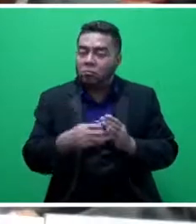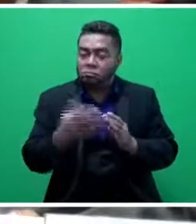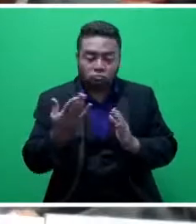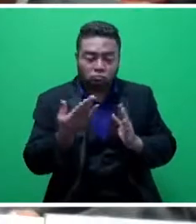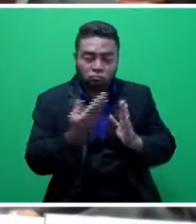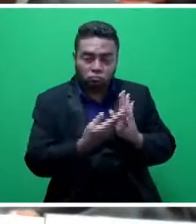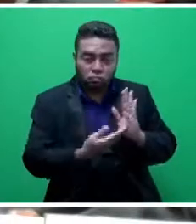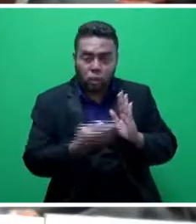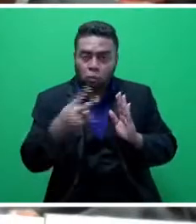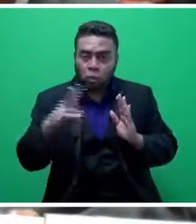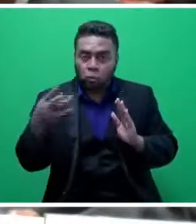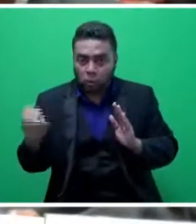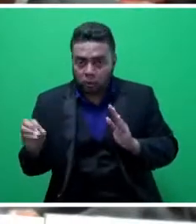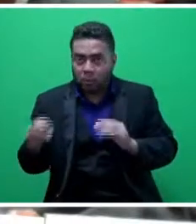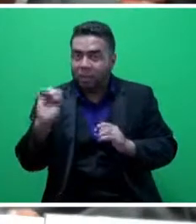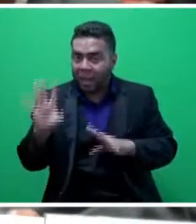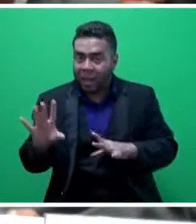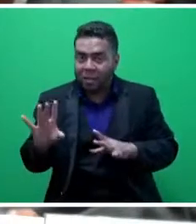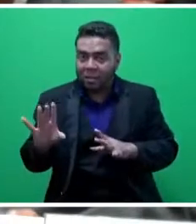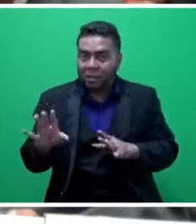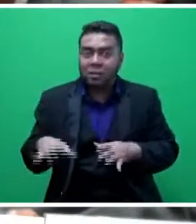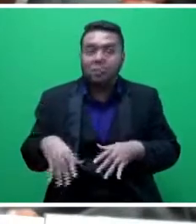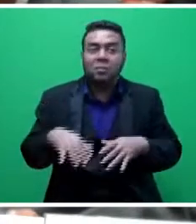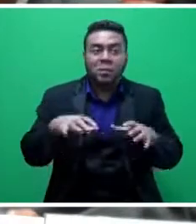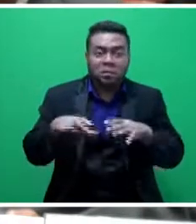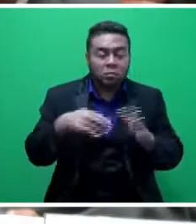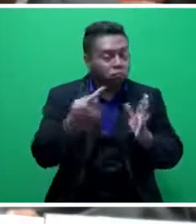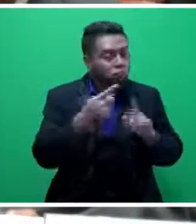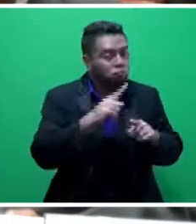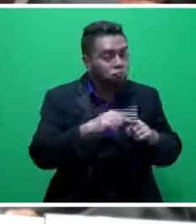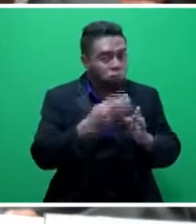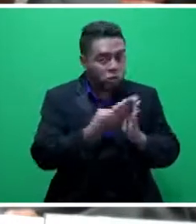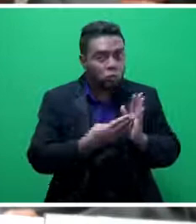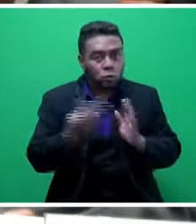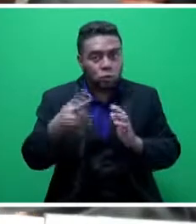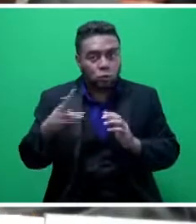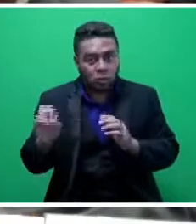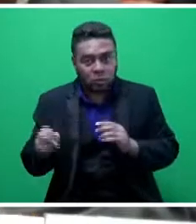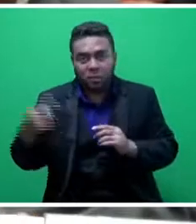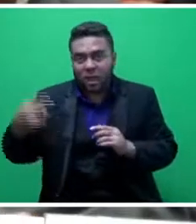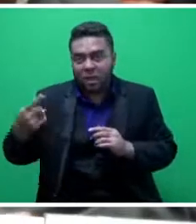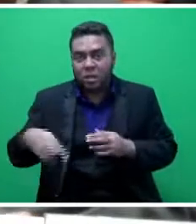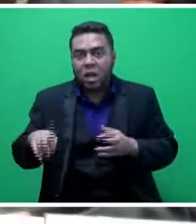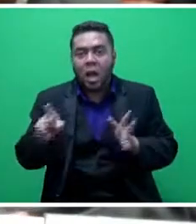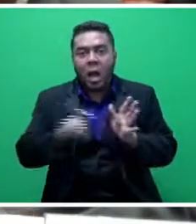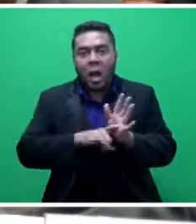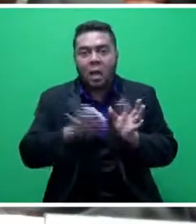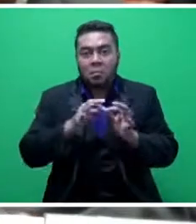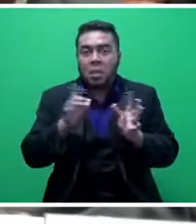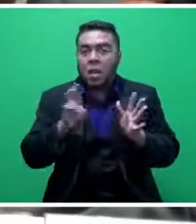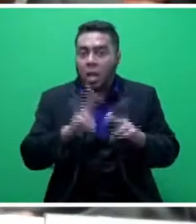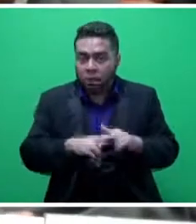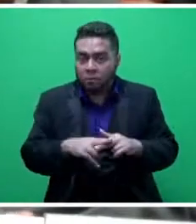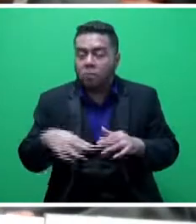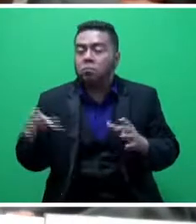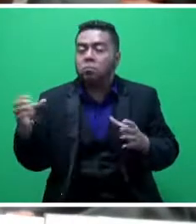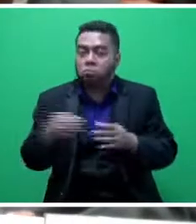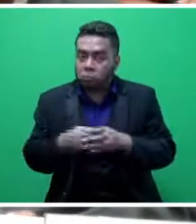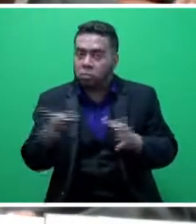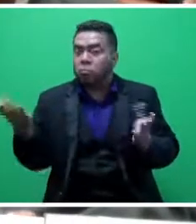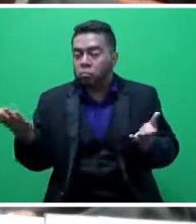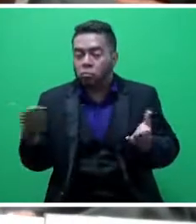Bill 2020. 10. Excise Budget Amendment Bill 2020. 11. Reserve Bank of Fiji Budget Amendment Bill